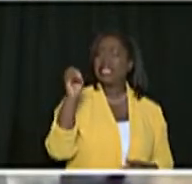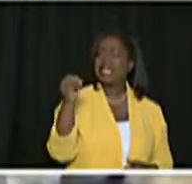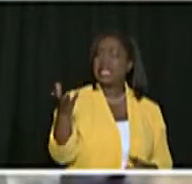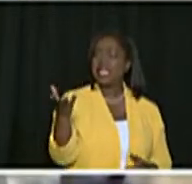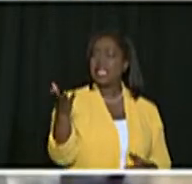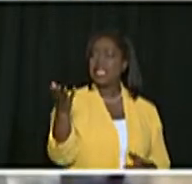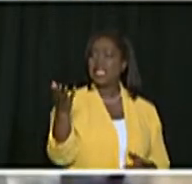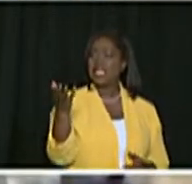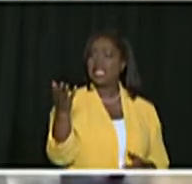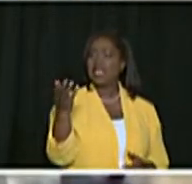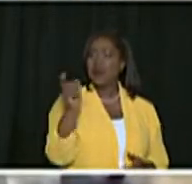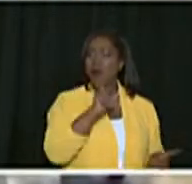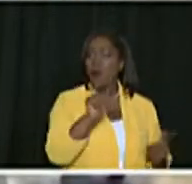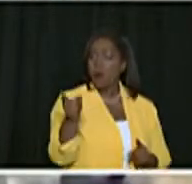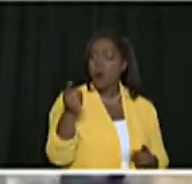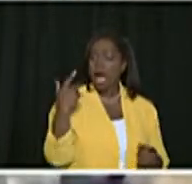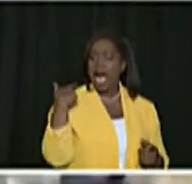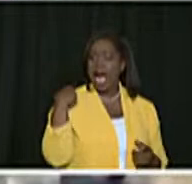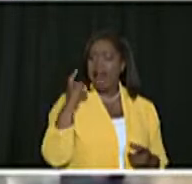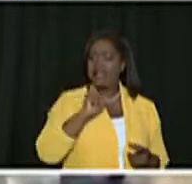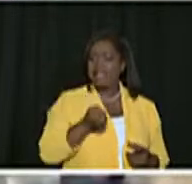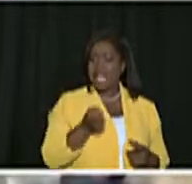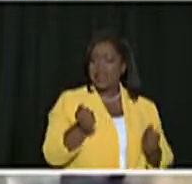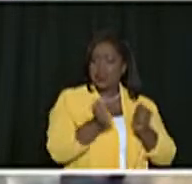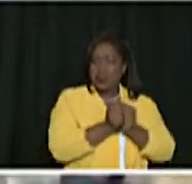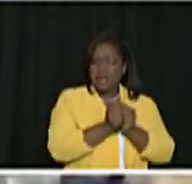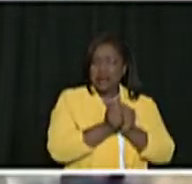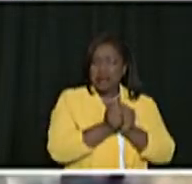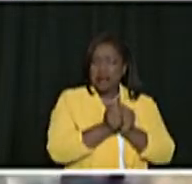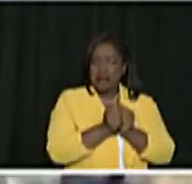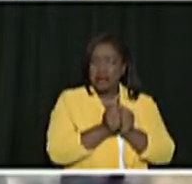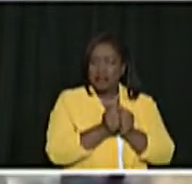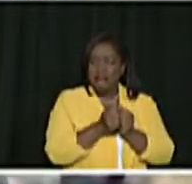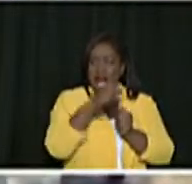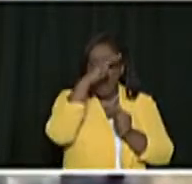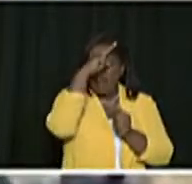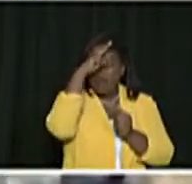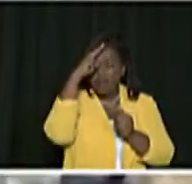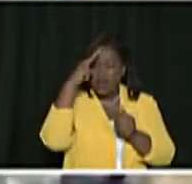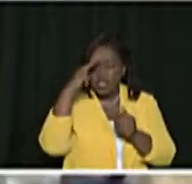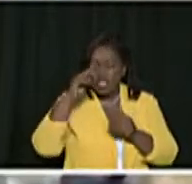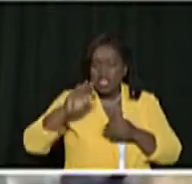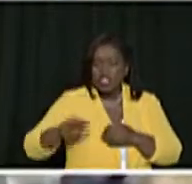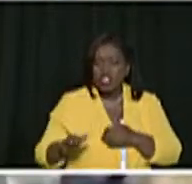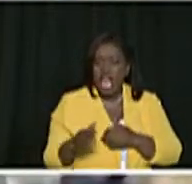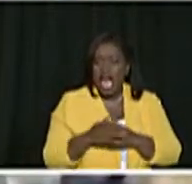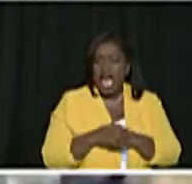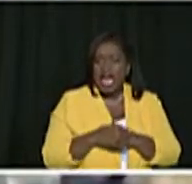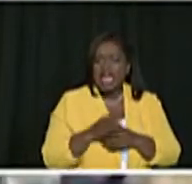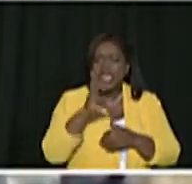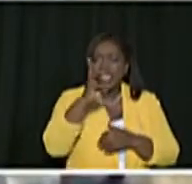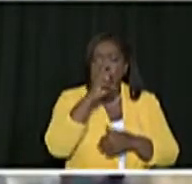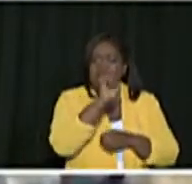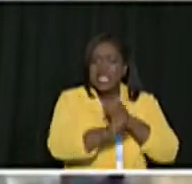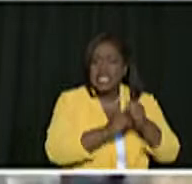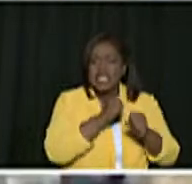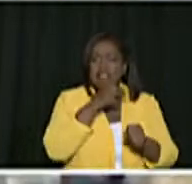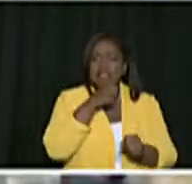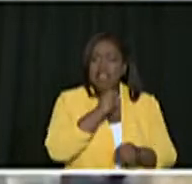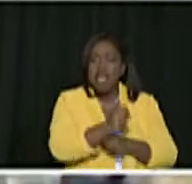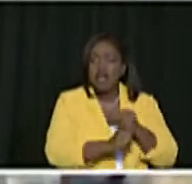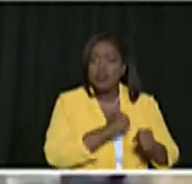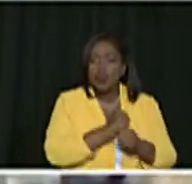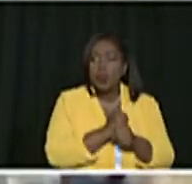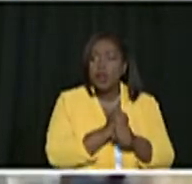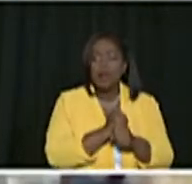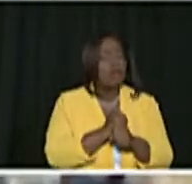virgin, then I will be cured. And that's a myth that needs to go through the window tonight. What we're doing, we're scarring and